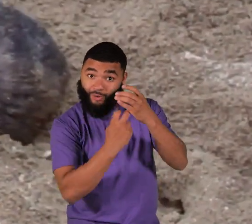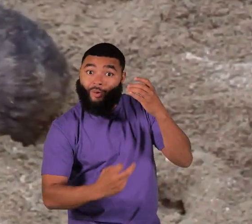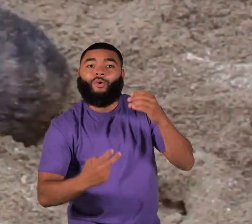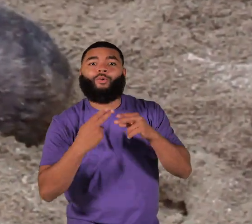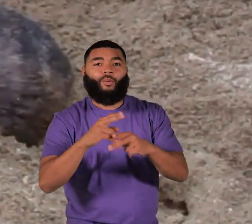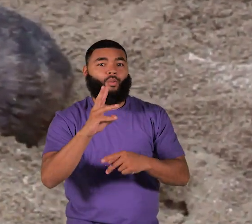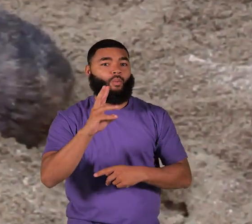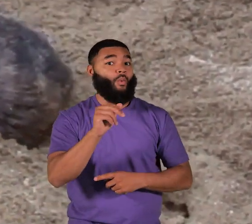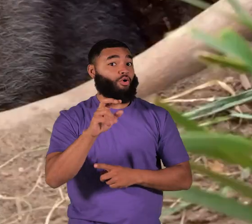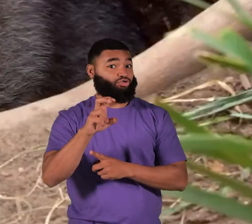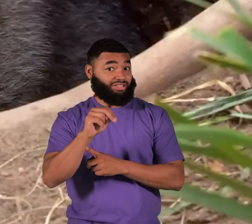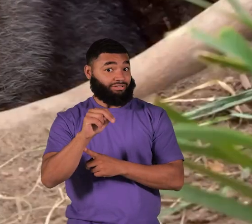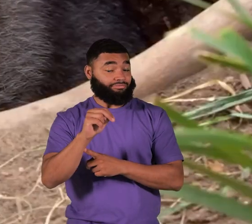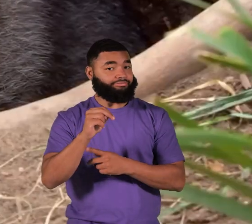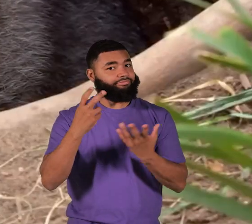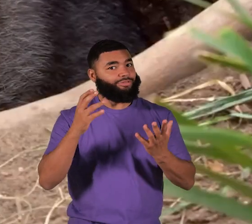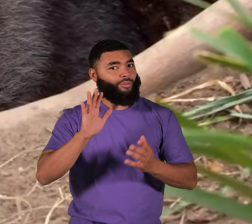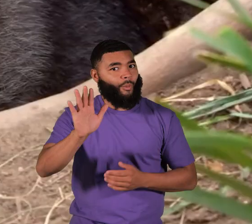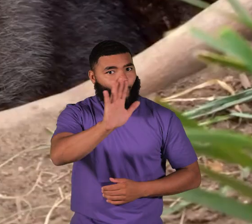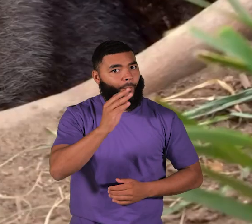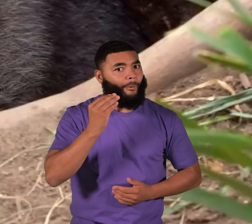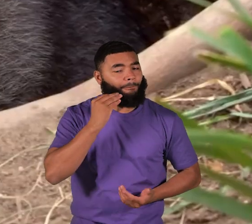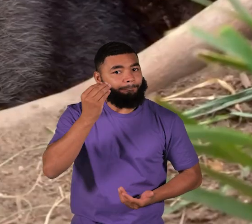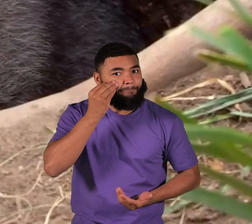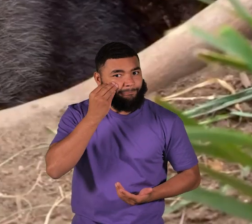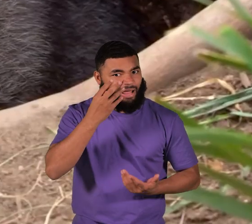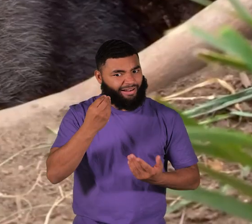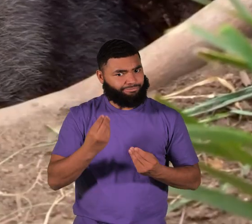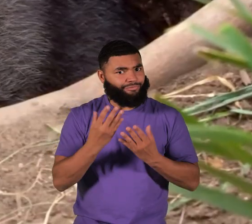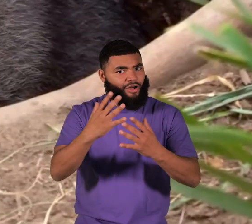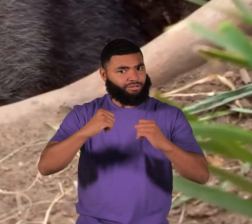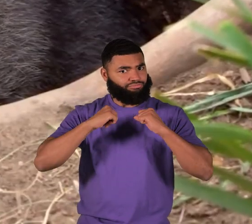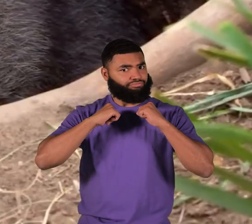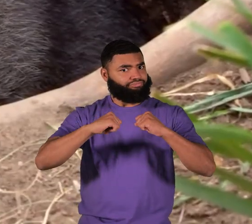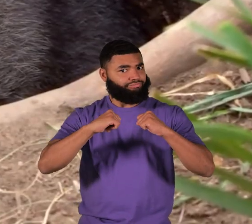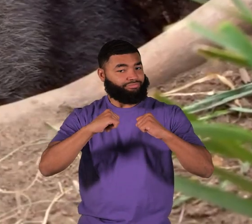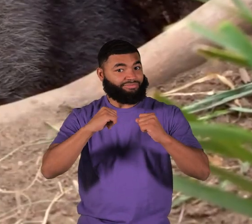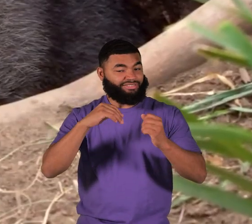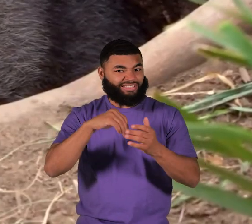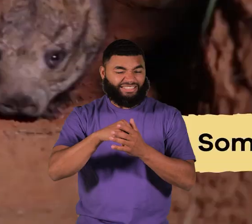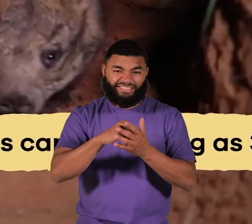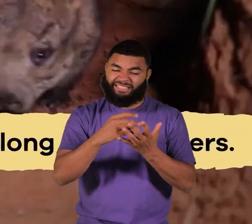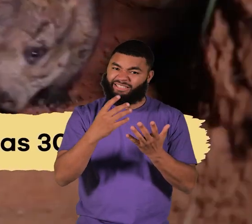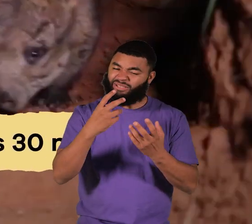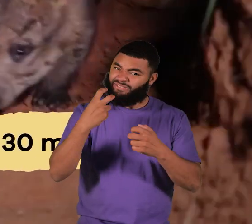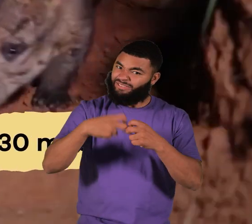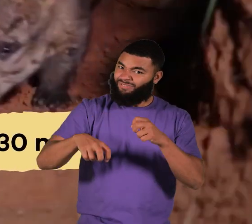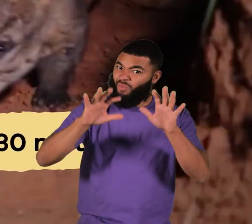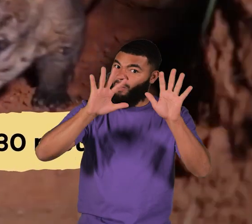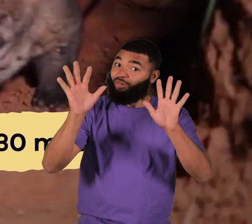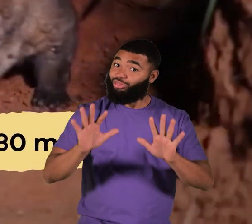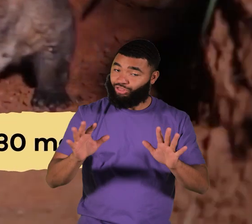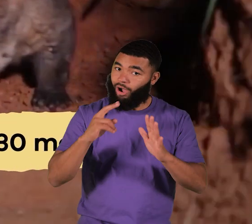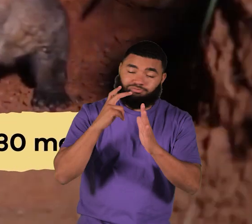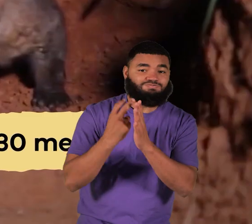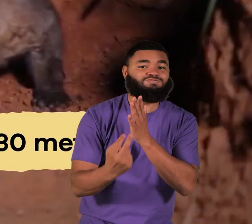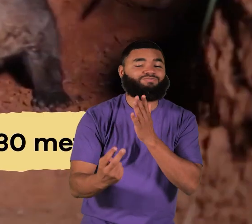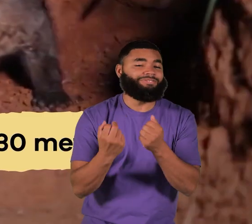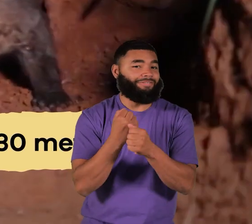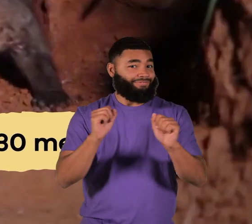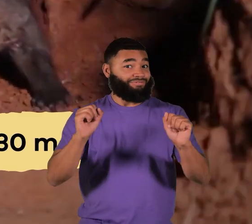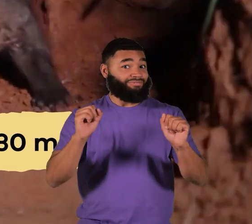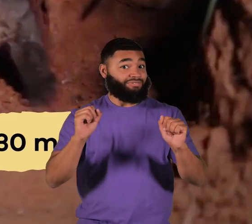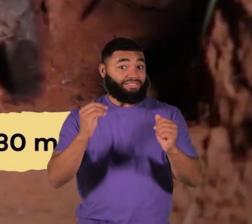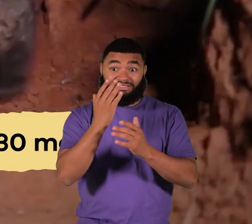serve as their homes and provide protection from predators and extreme weather conditions. Some burrows can be as long as